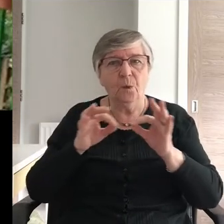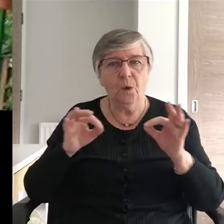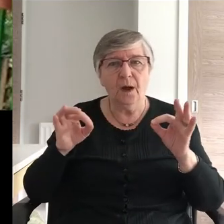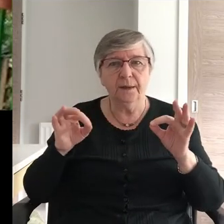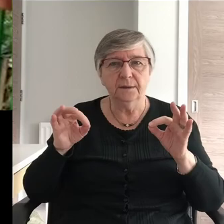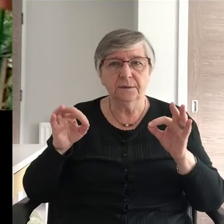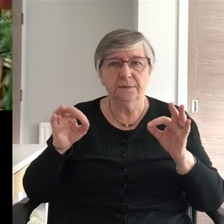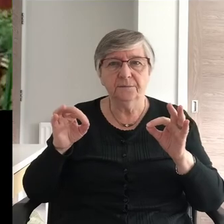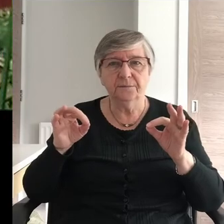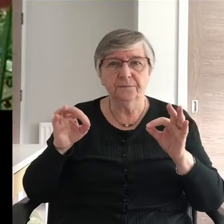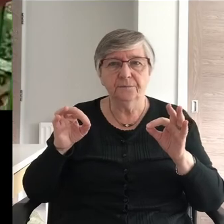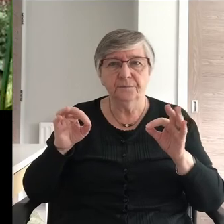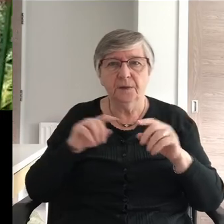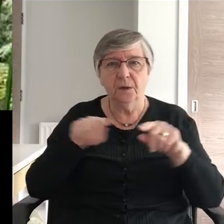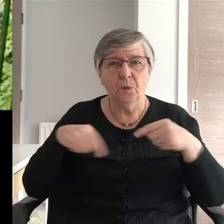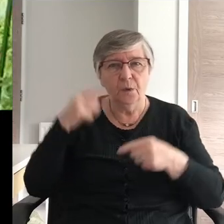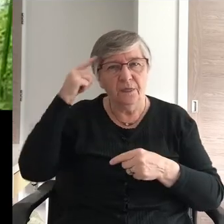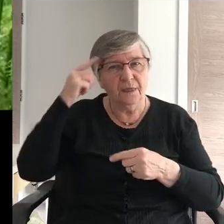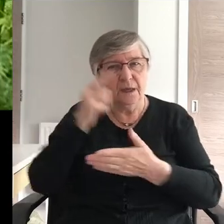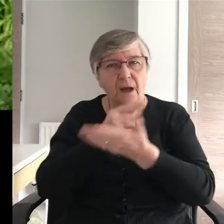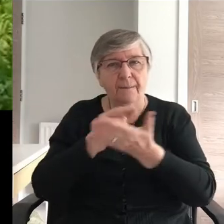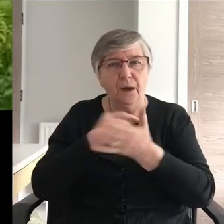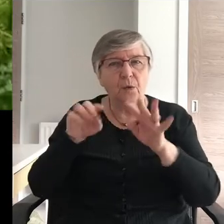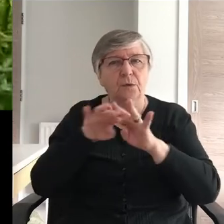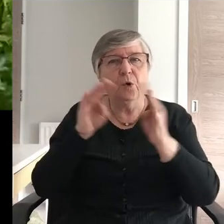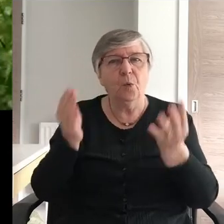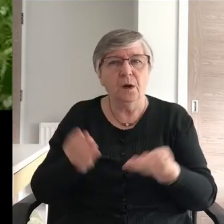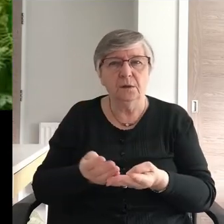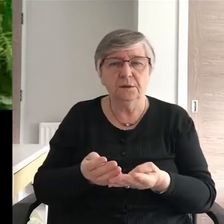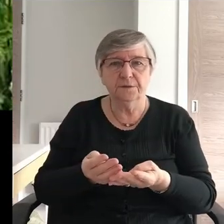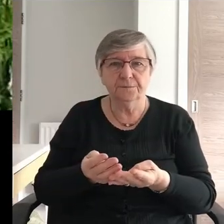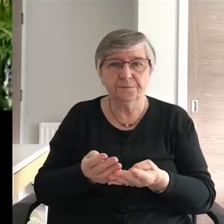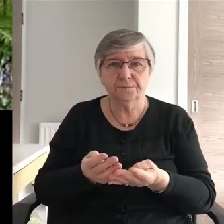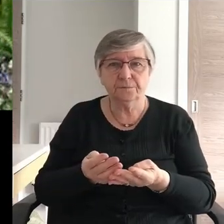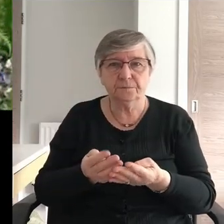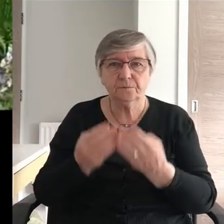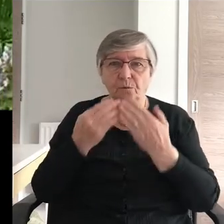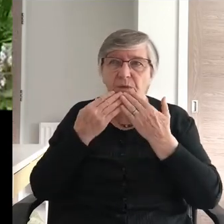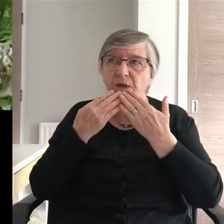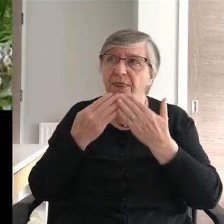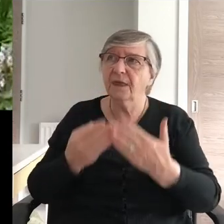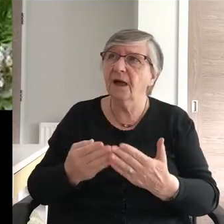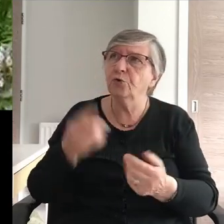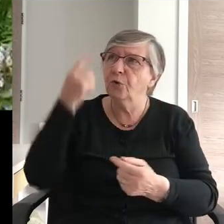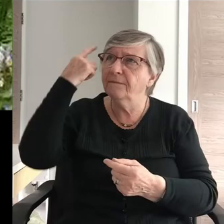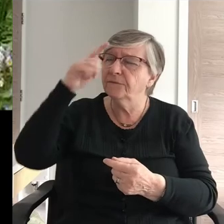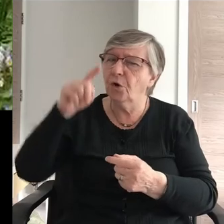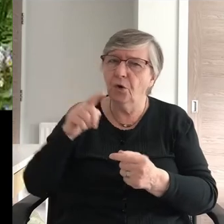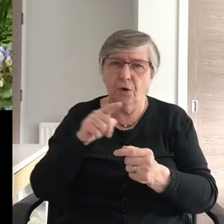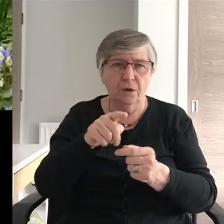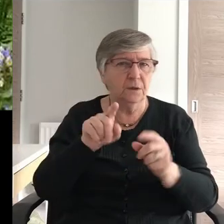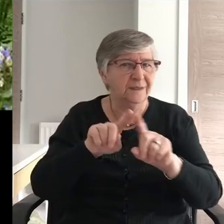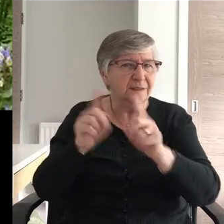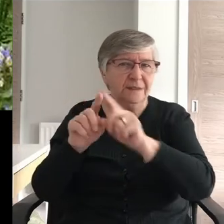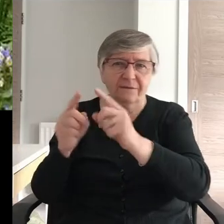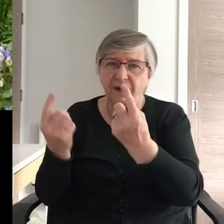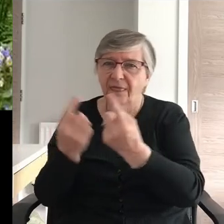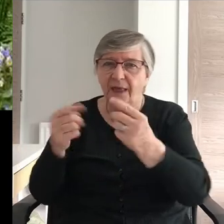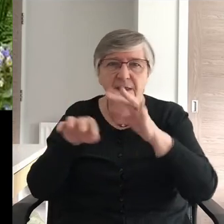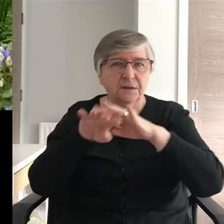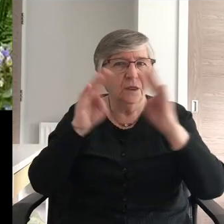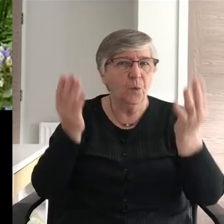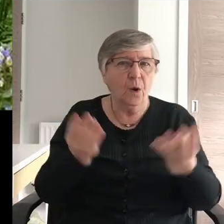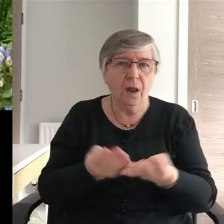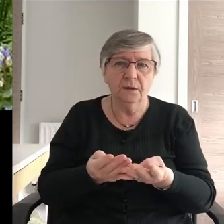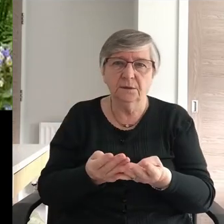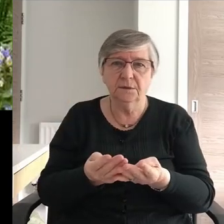In the quiet, we think about our world, and we thank you for its richness and